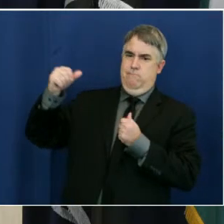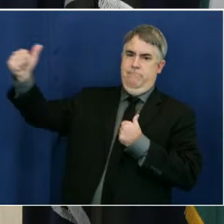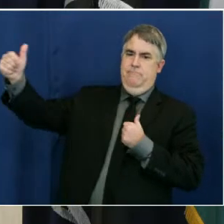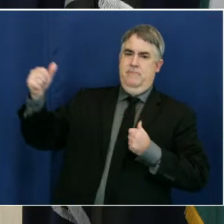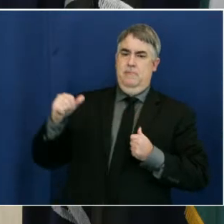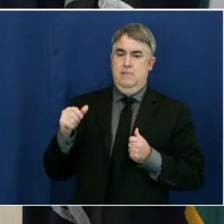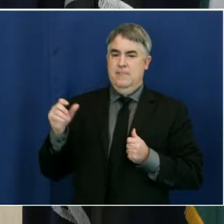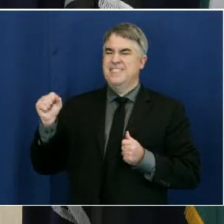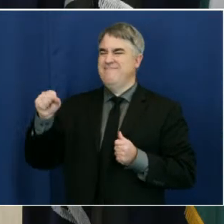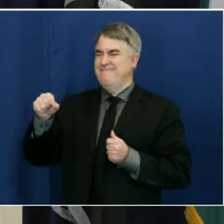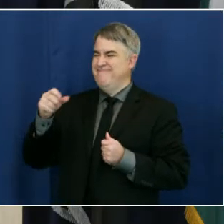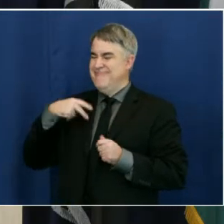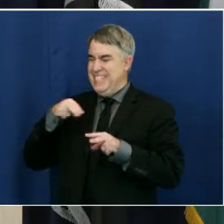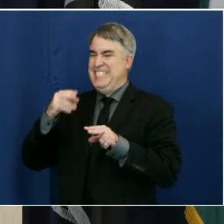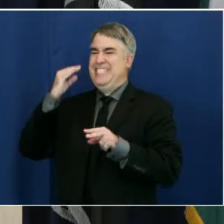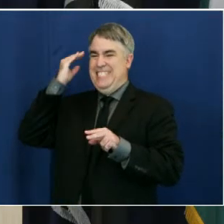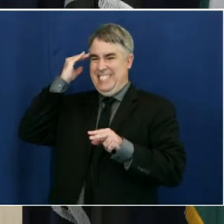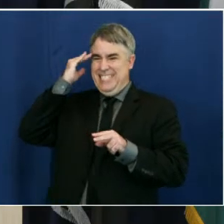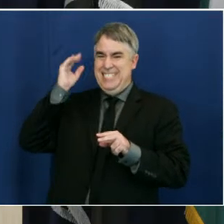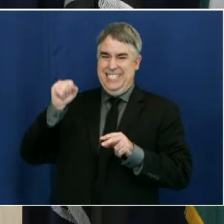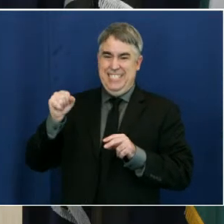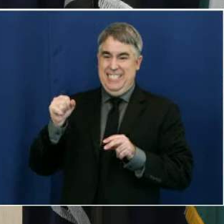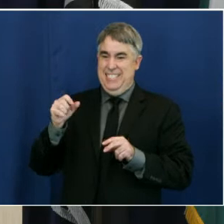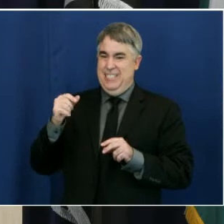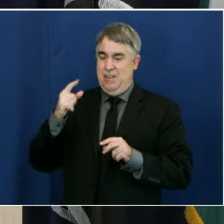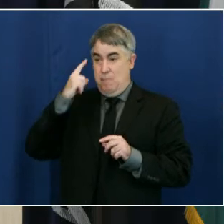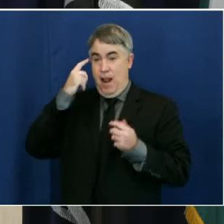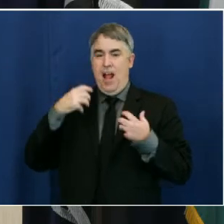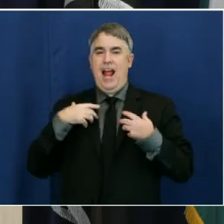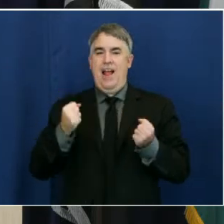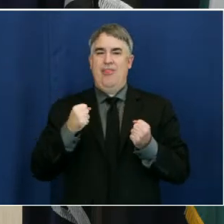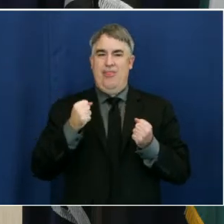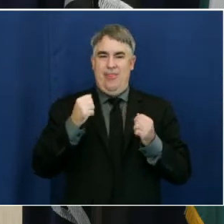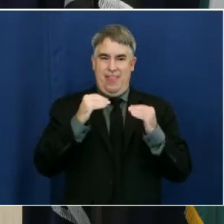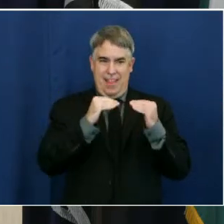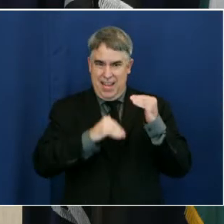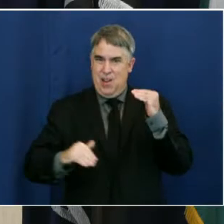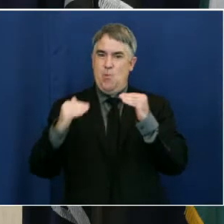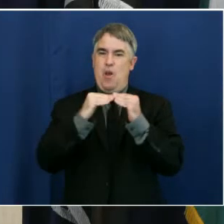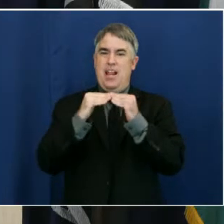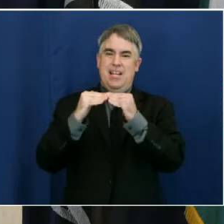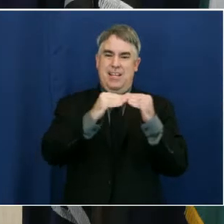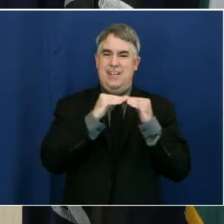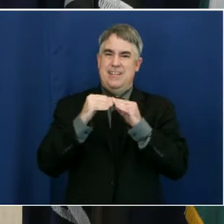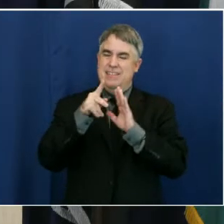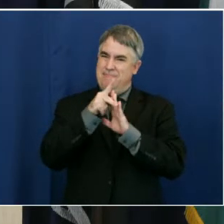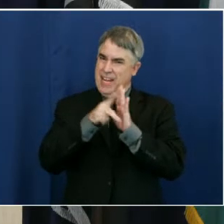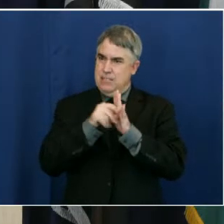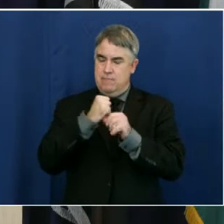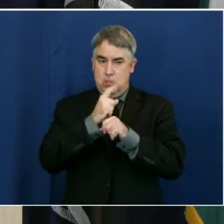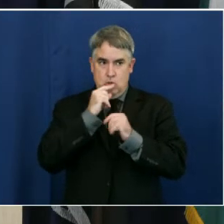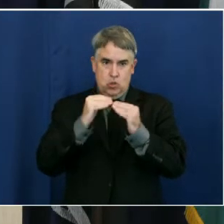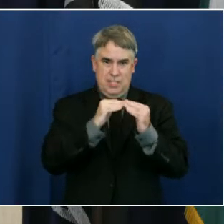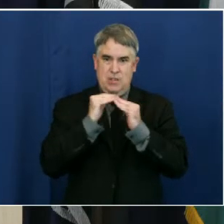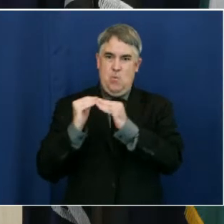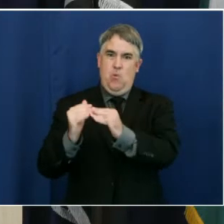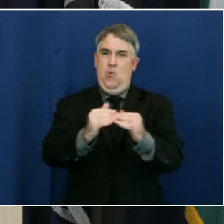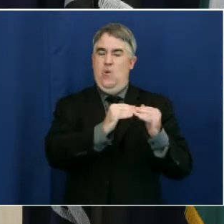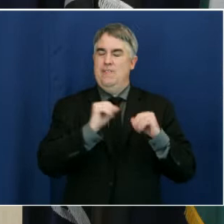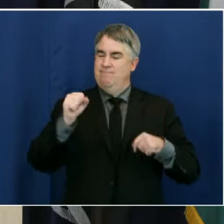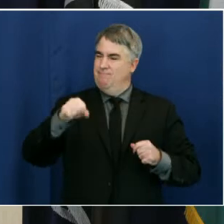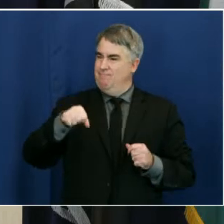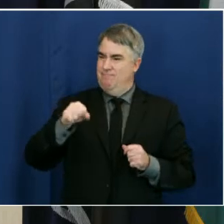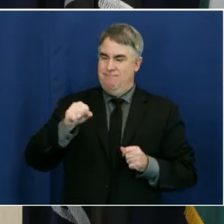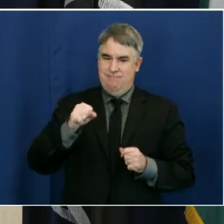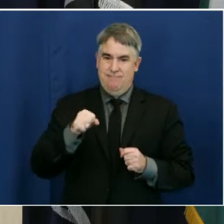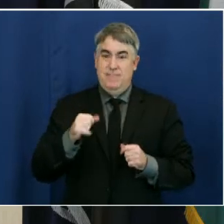health equity. I mean, that is a adopted policy of the County of San Diego to respond consistent with health equity. Of course, we are constrained by the